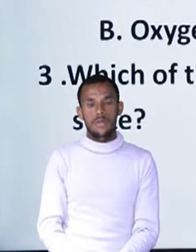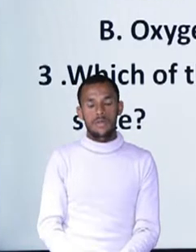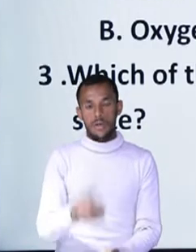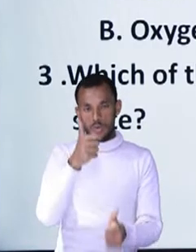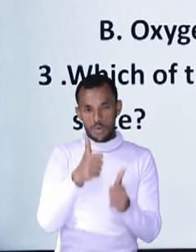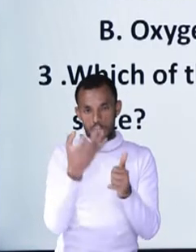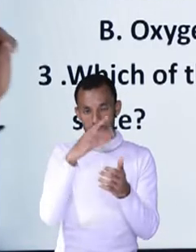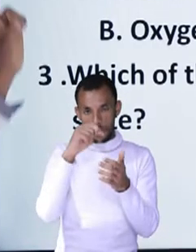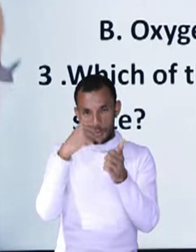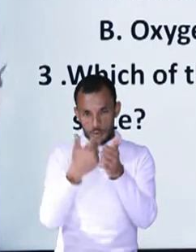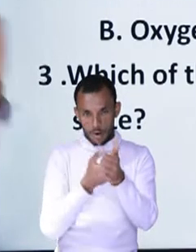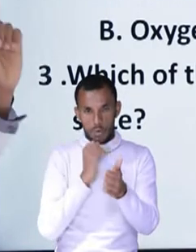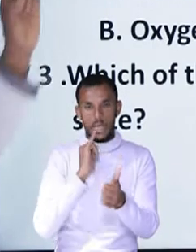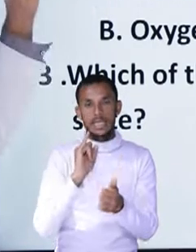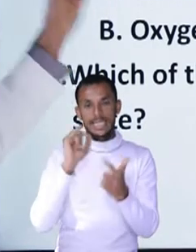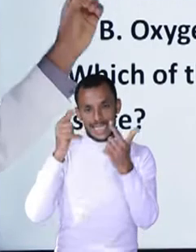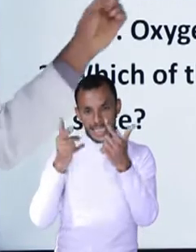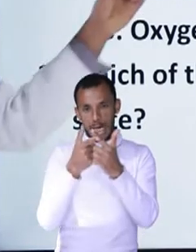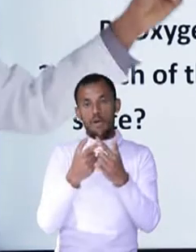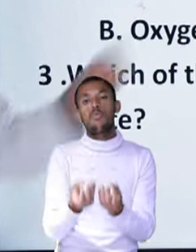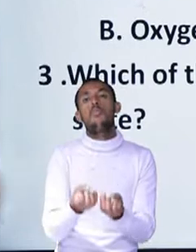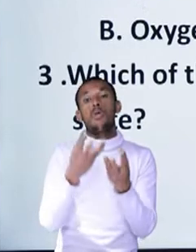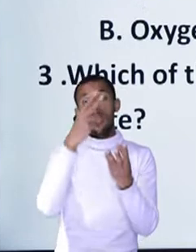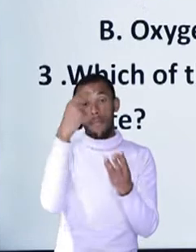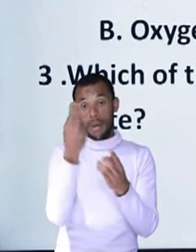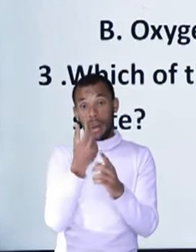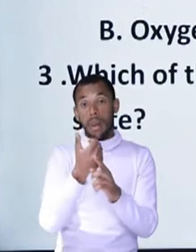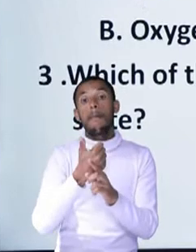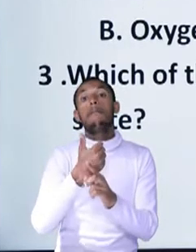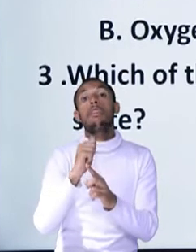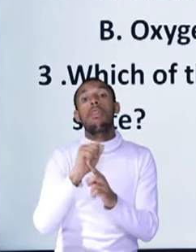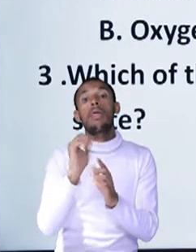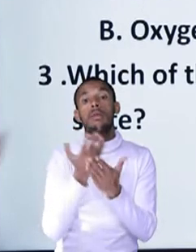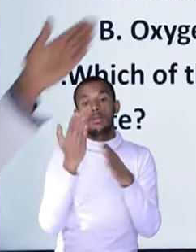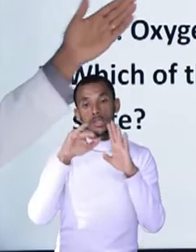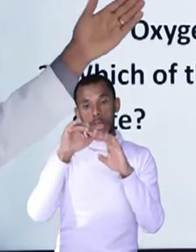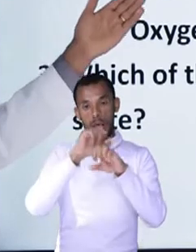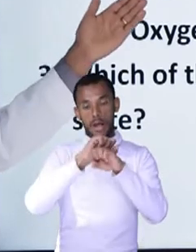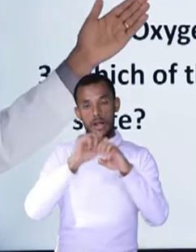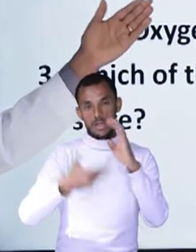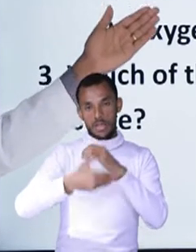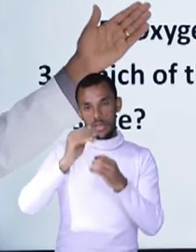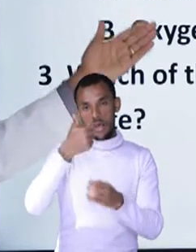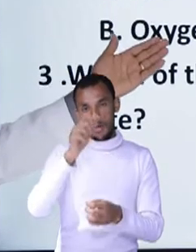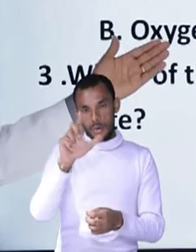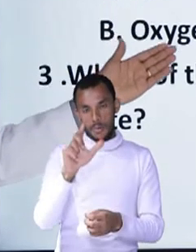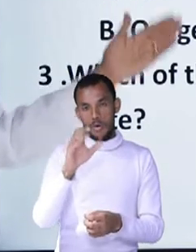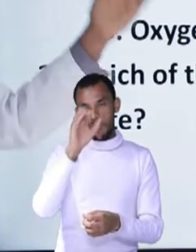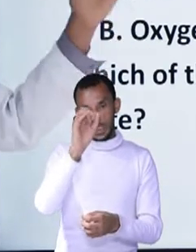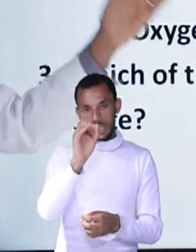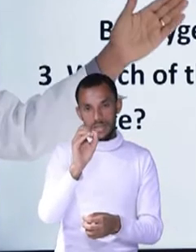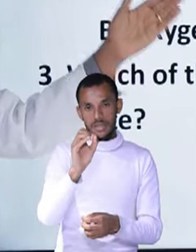Which of the following is the second most abundant metallic element in the Earth's crust? Aluminium,